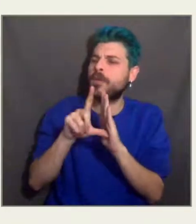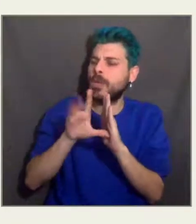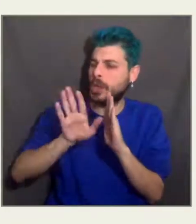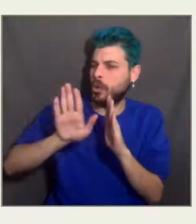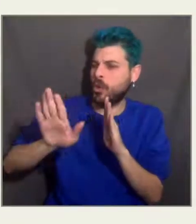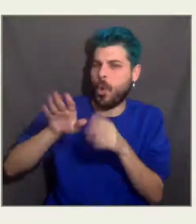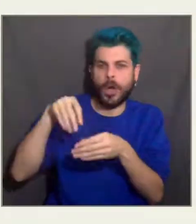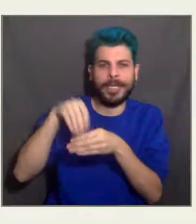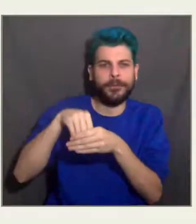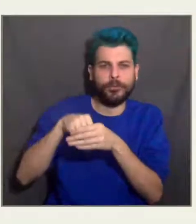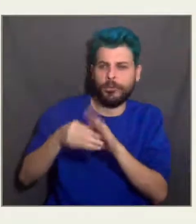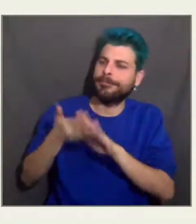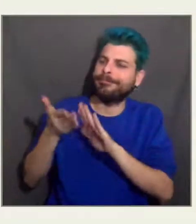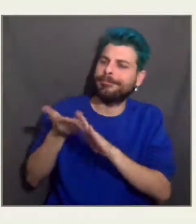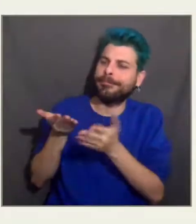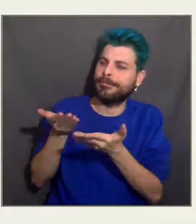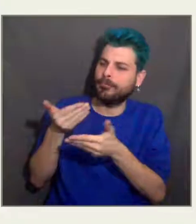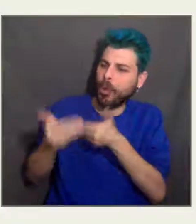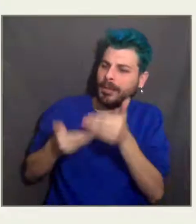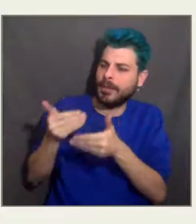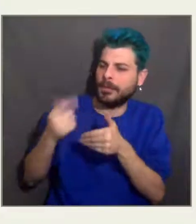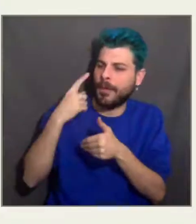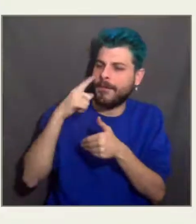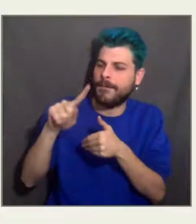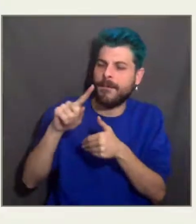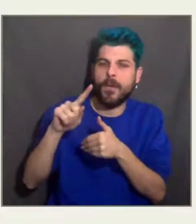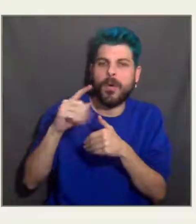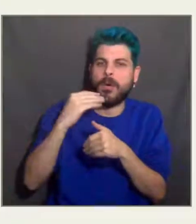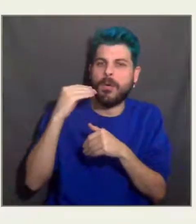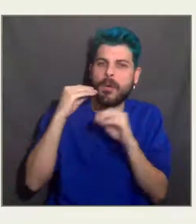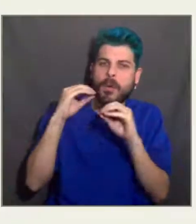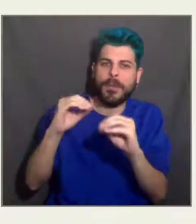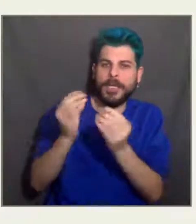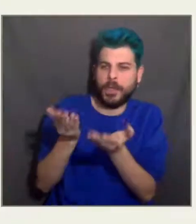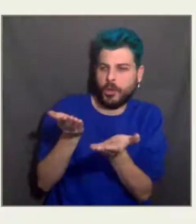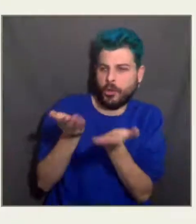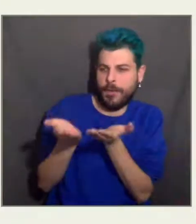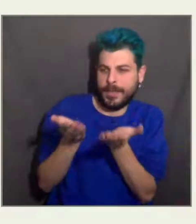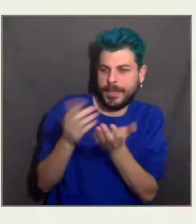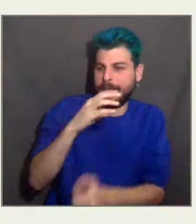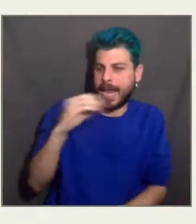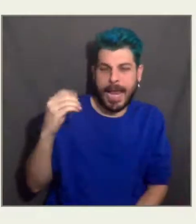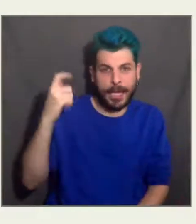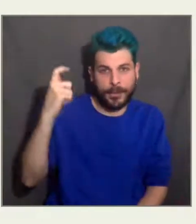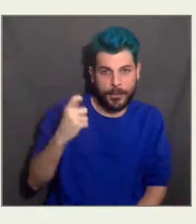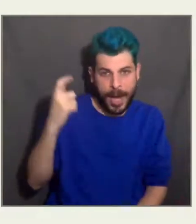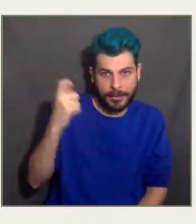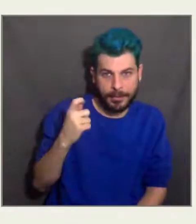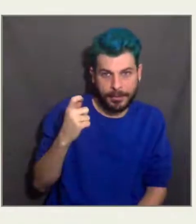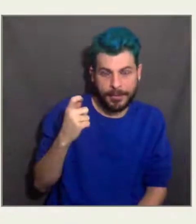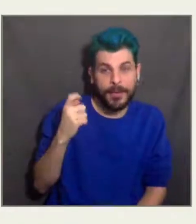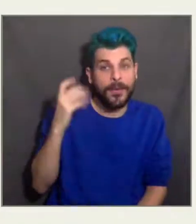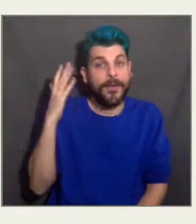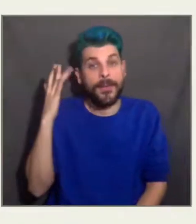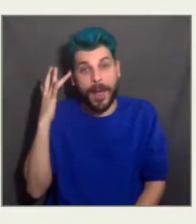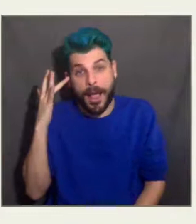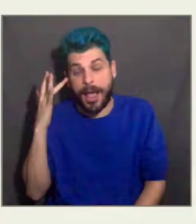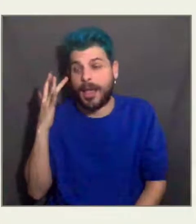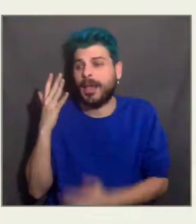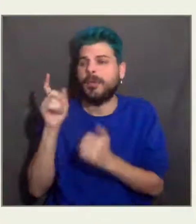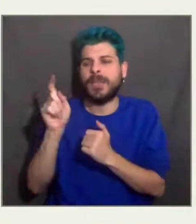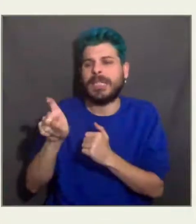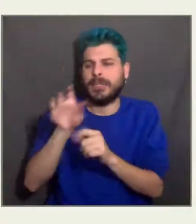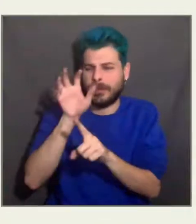of supportive housing services grant awards to assure that pass-through organizations don't have a conflict of interest with